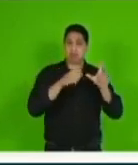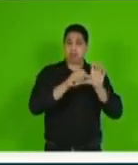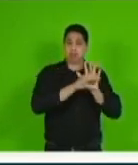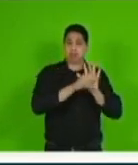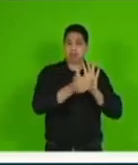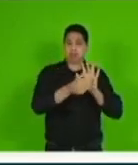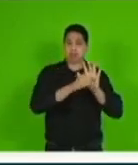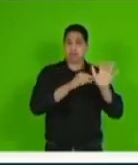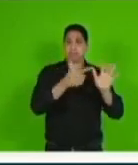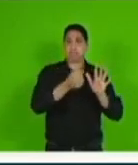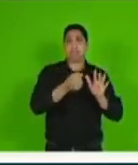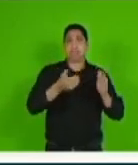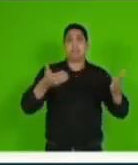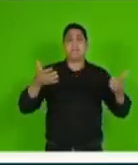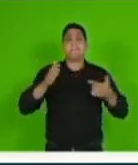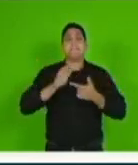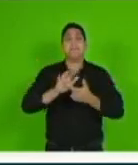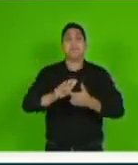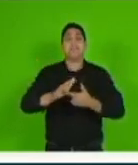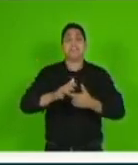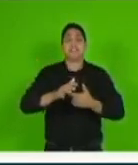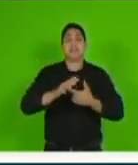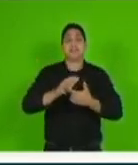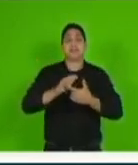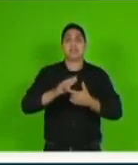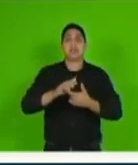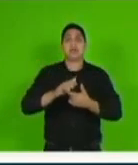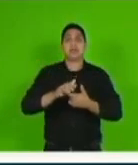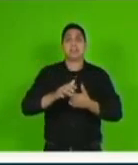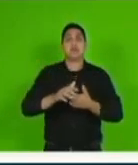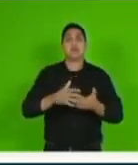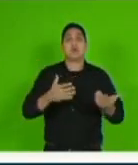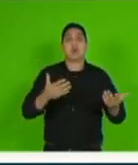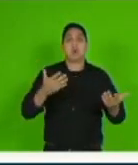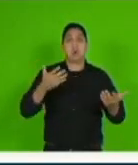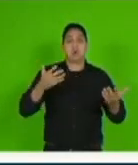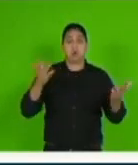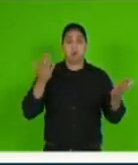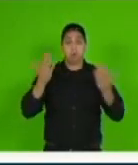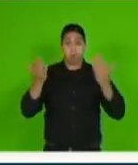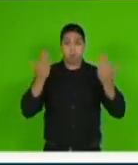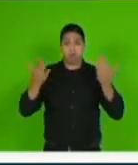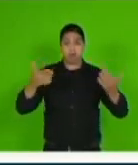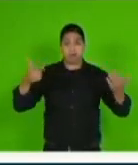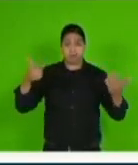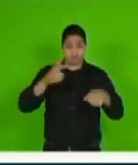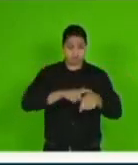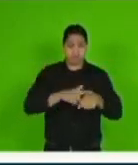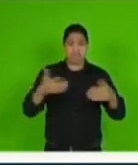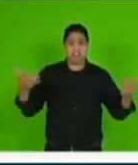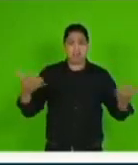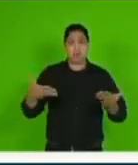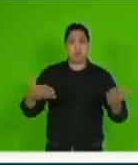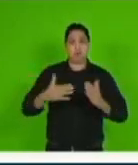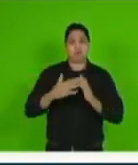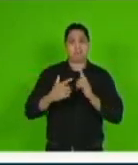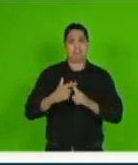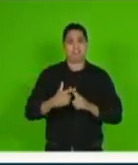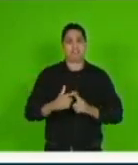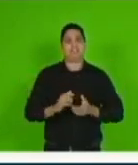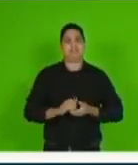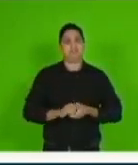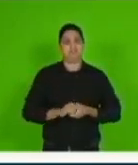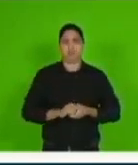This night, what is the prophetic meaning for the words "this night" in Luke 12:20?